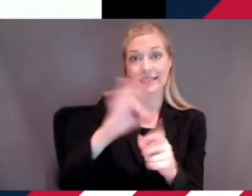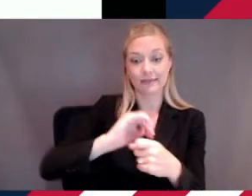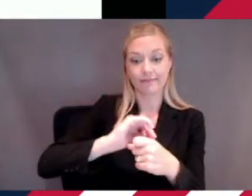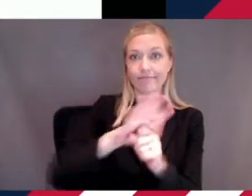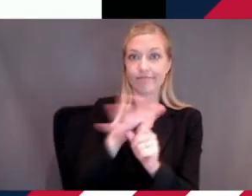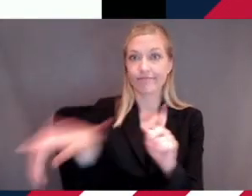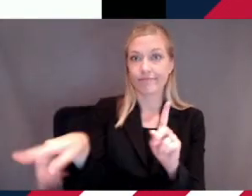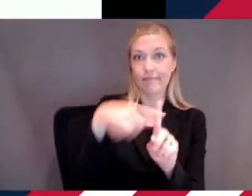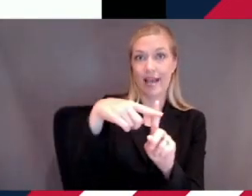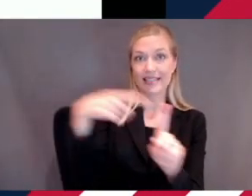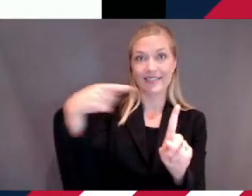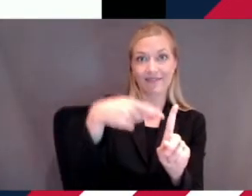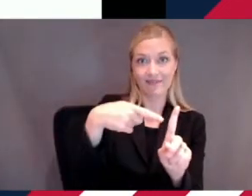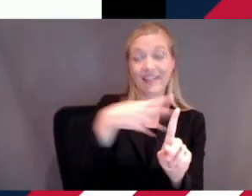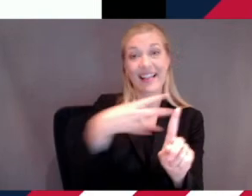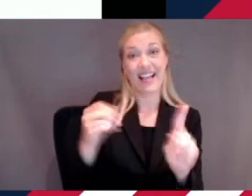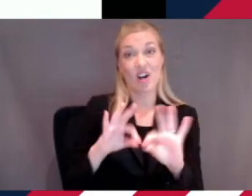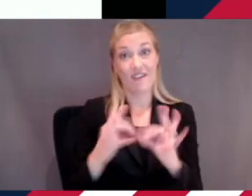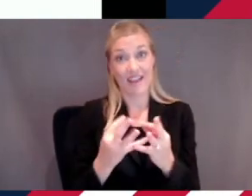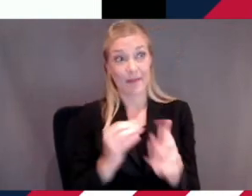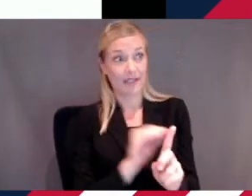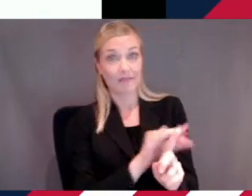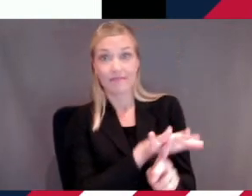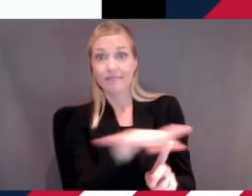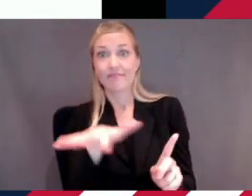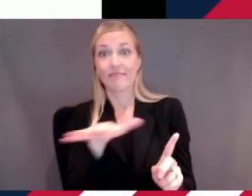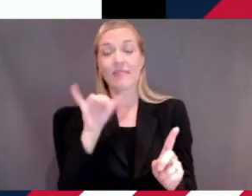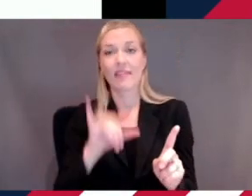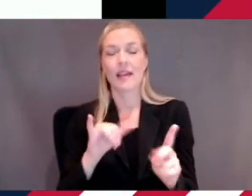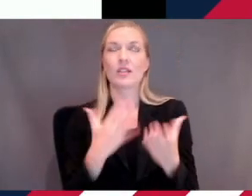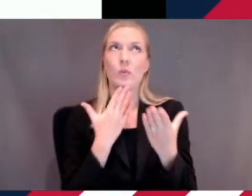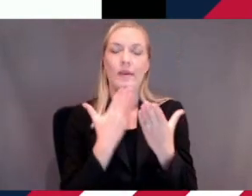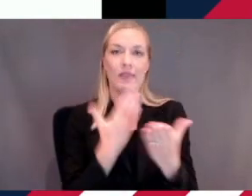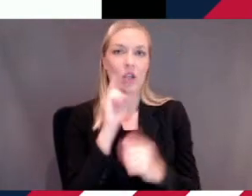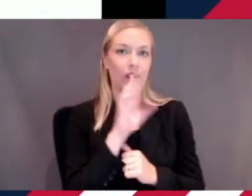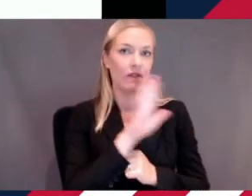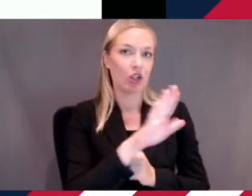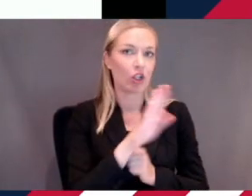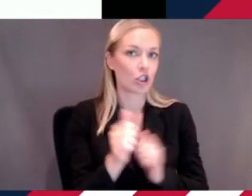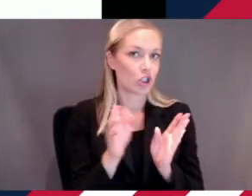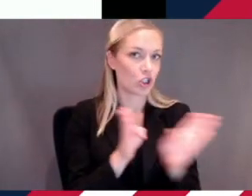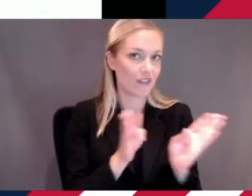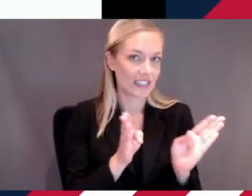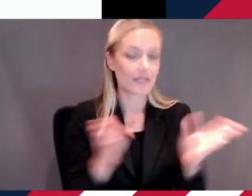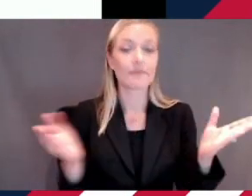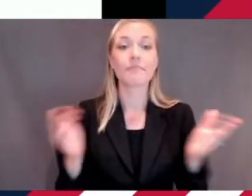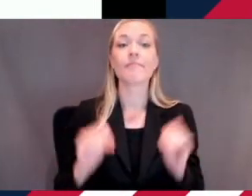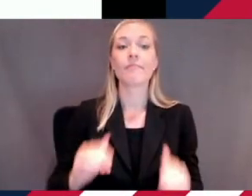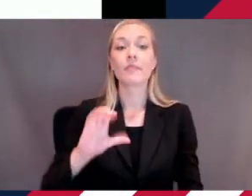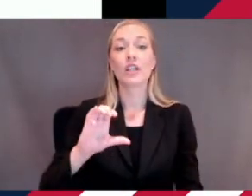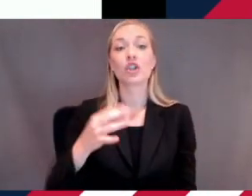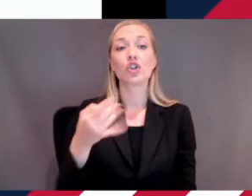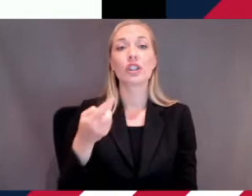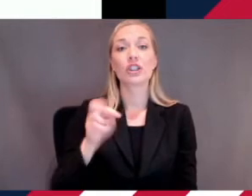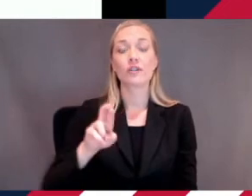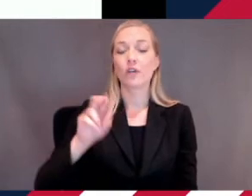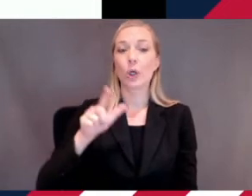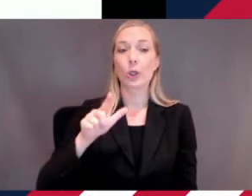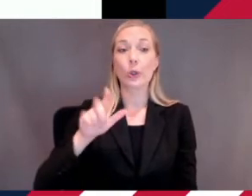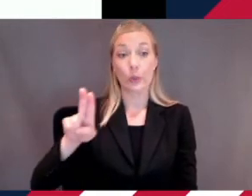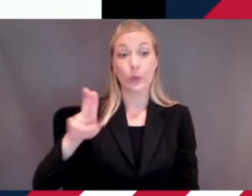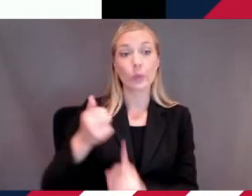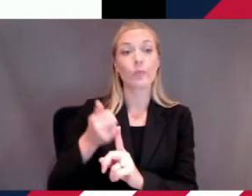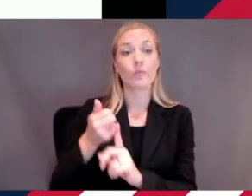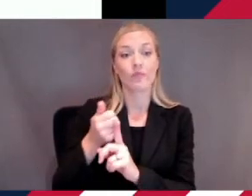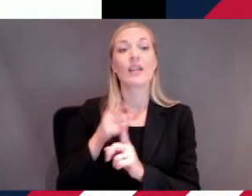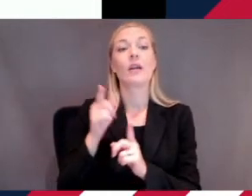thank her for her service. Christopher Liu served as Deputy Secretary of Labor during the Obama-Biden administration. And prior to his